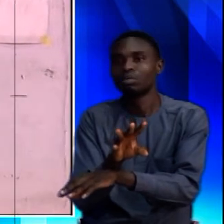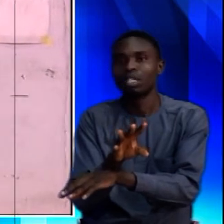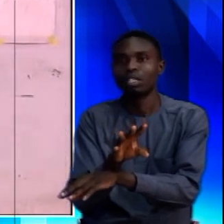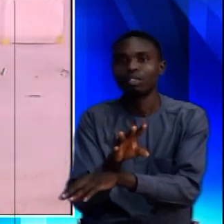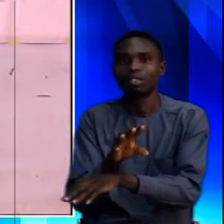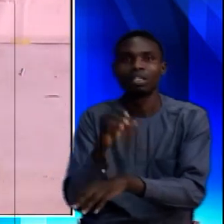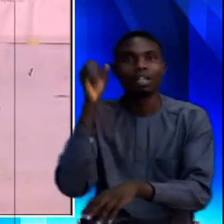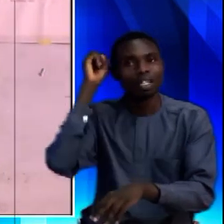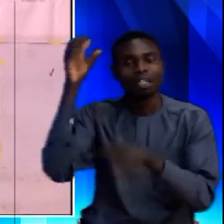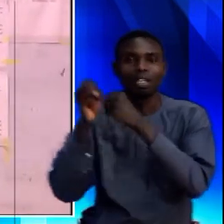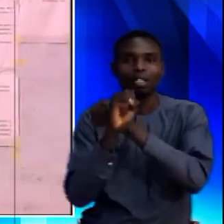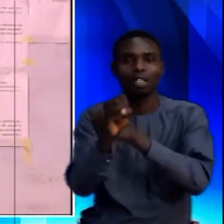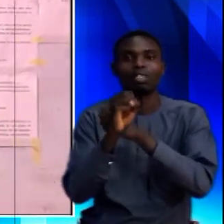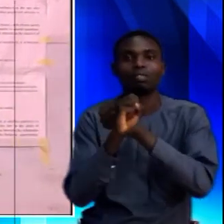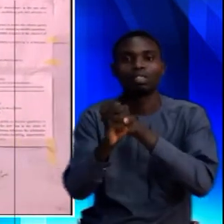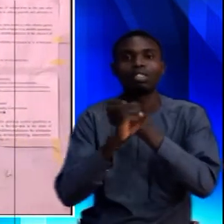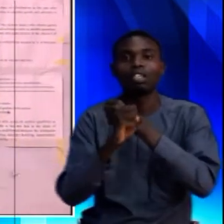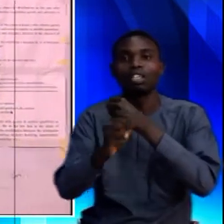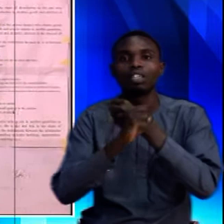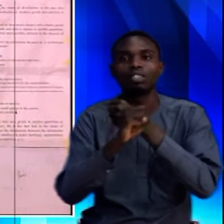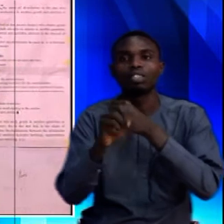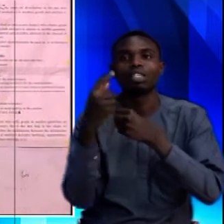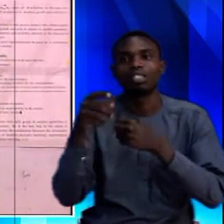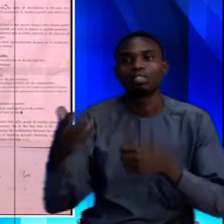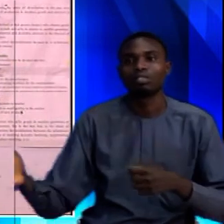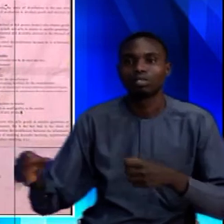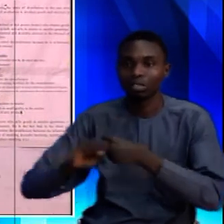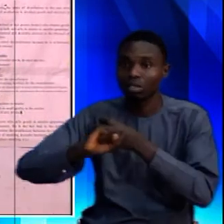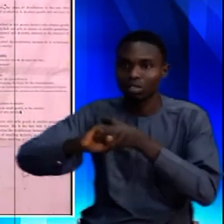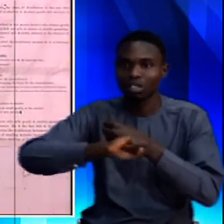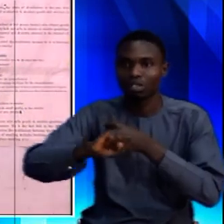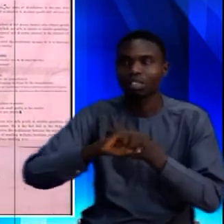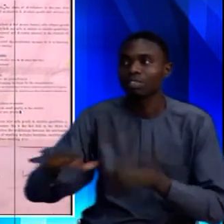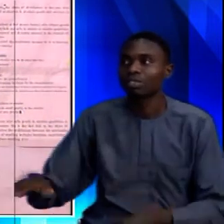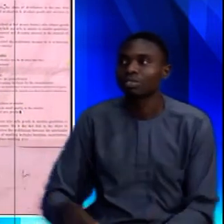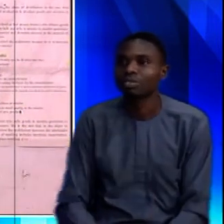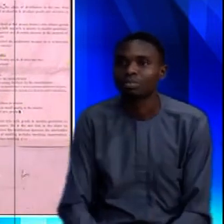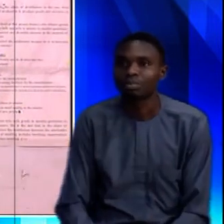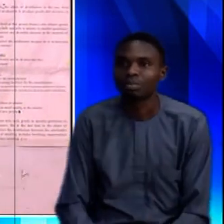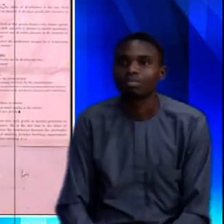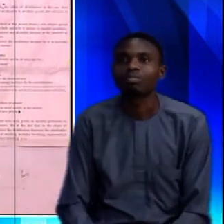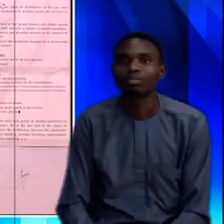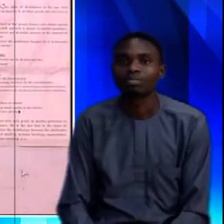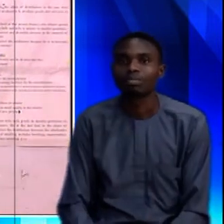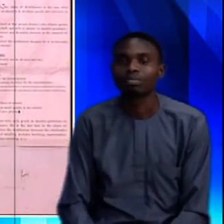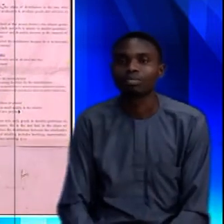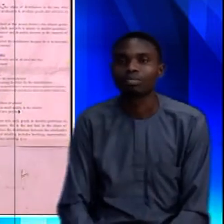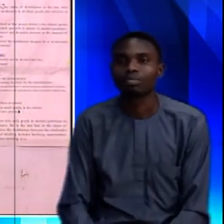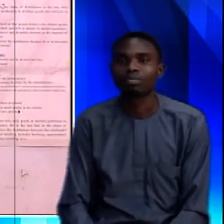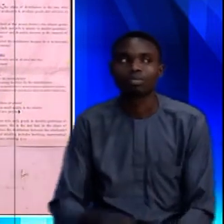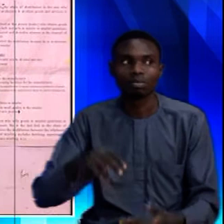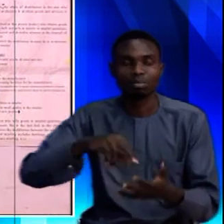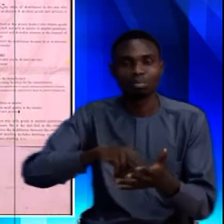what? Goods. How did he advertise? When we say advertise, what does that mean by advertisement? That means to create or to